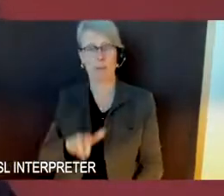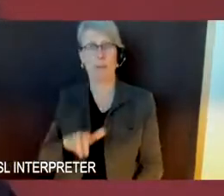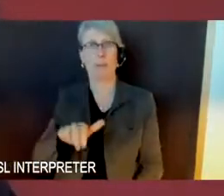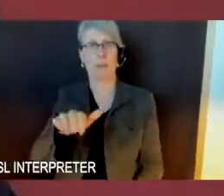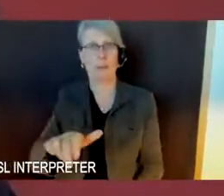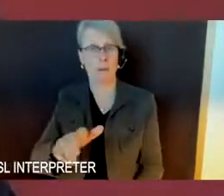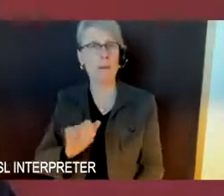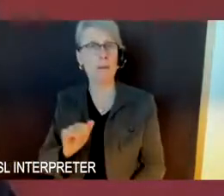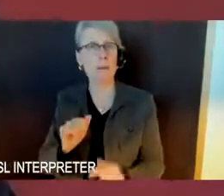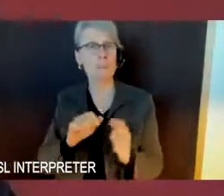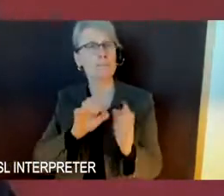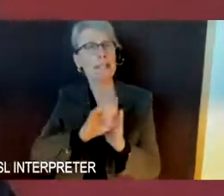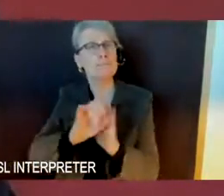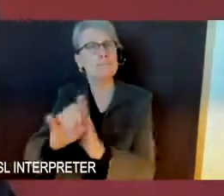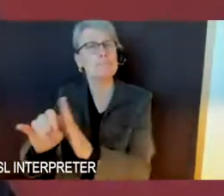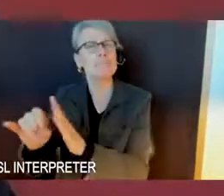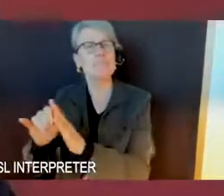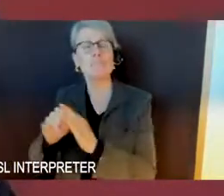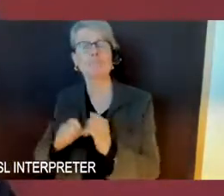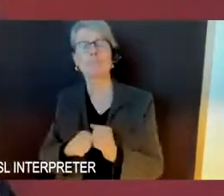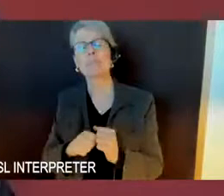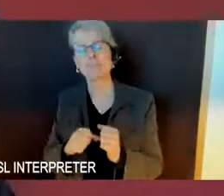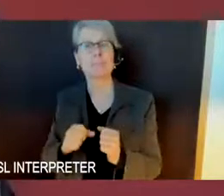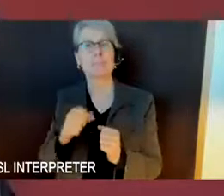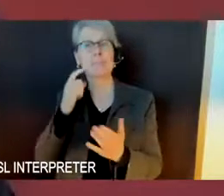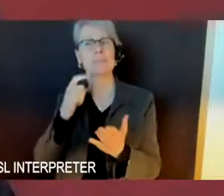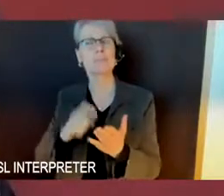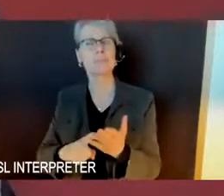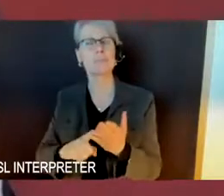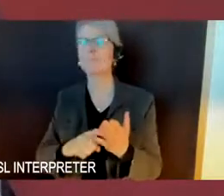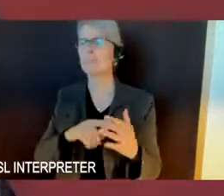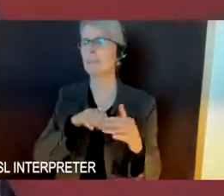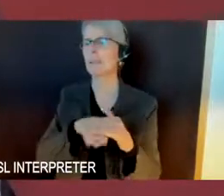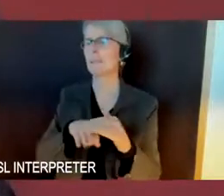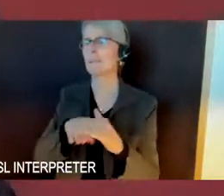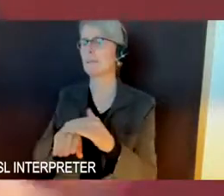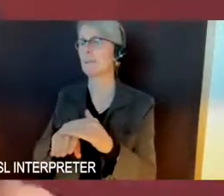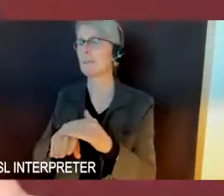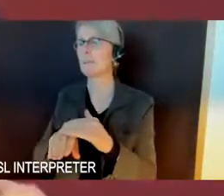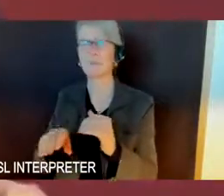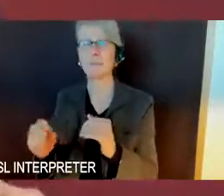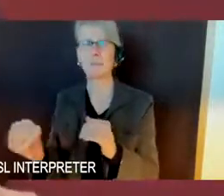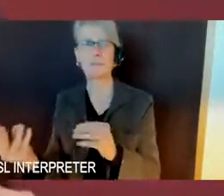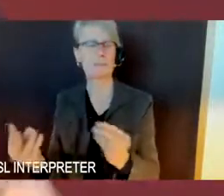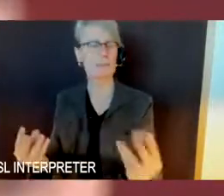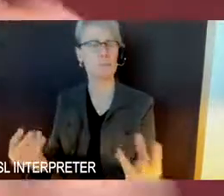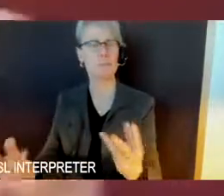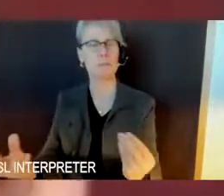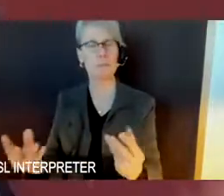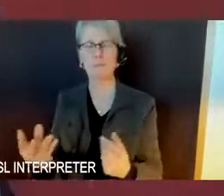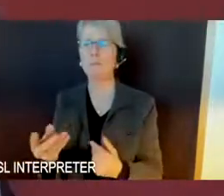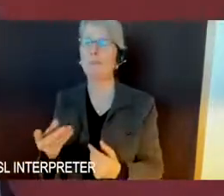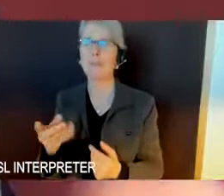entrance. And by doing that, I started seeing instances of accessibility that